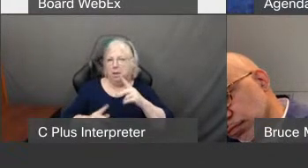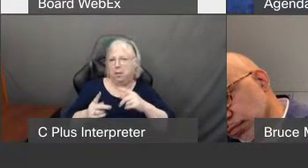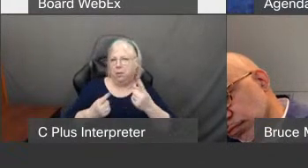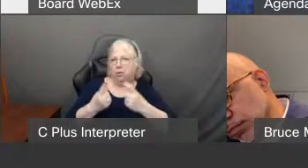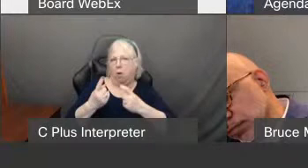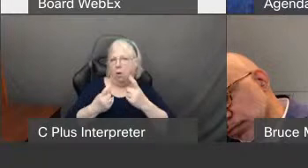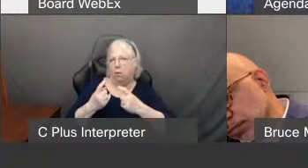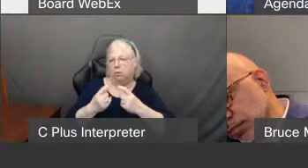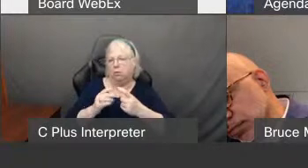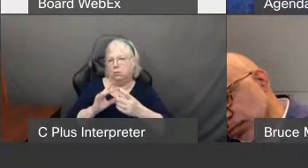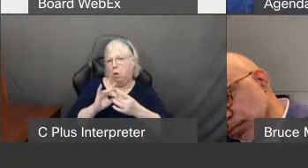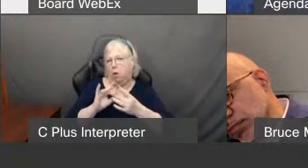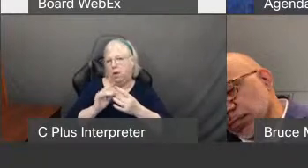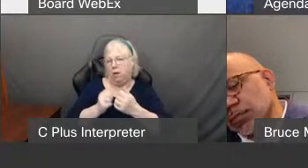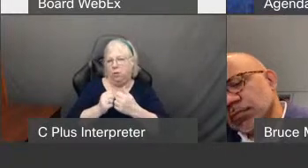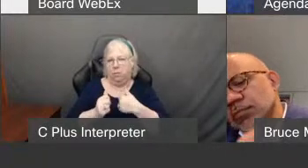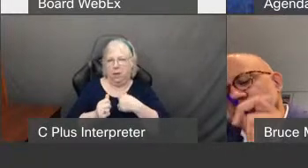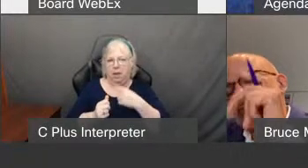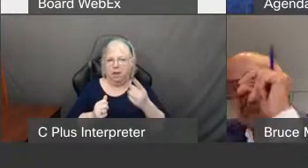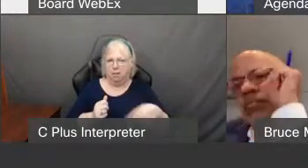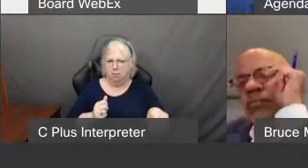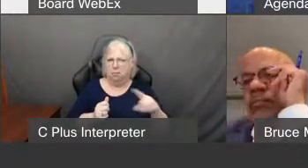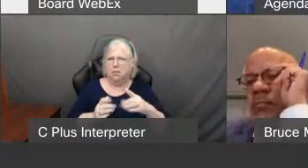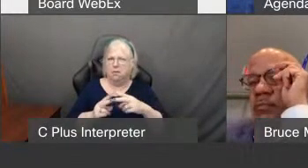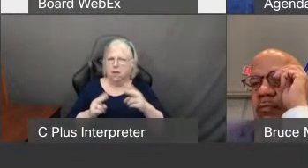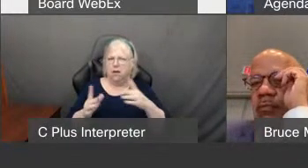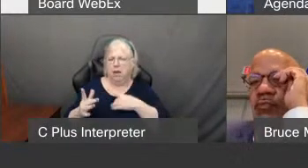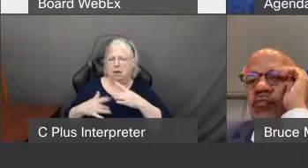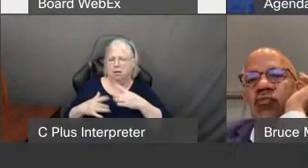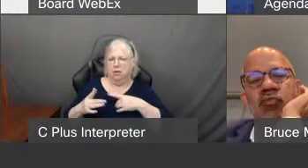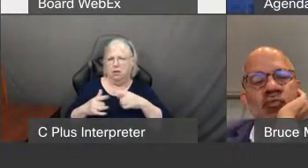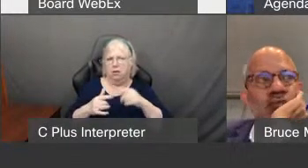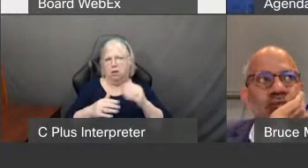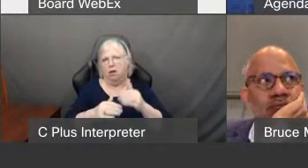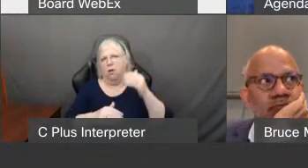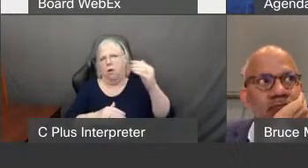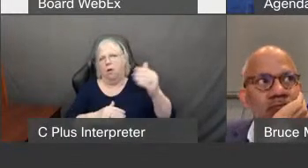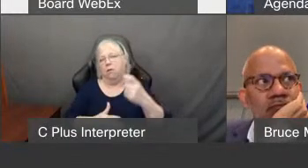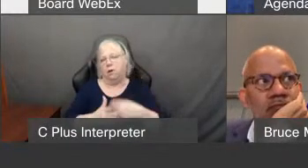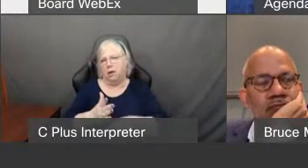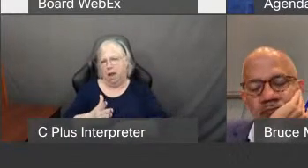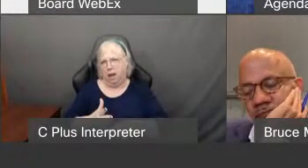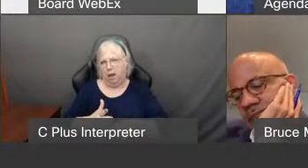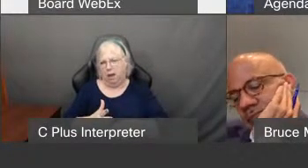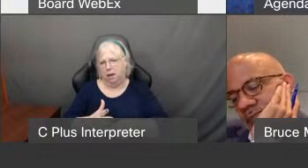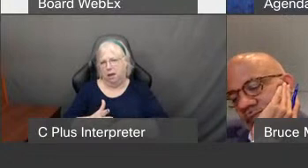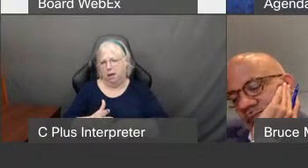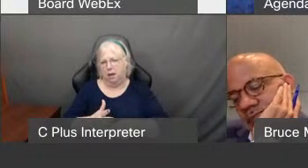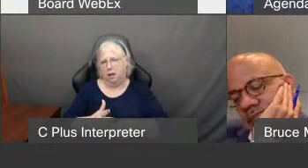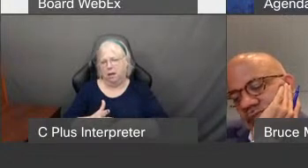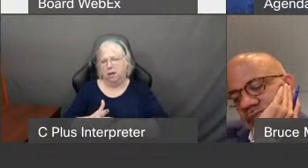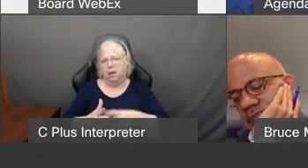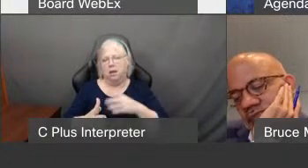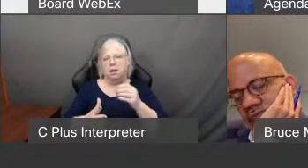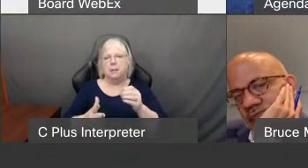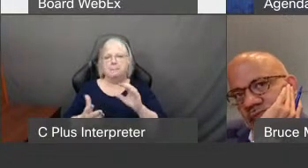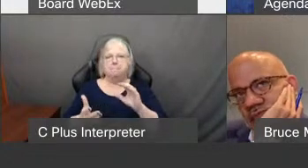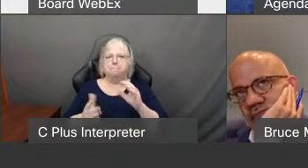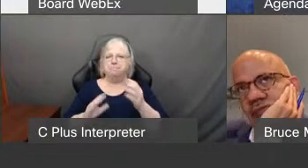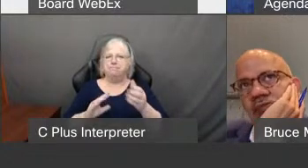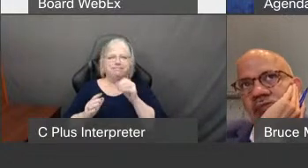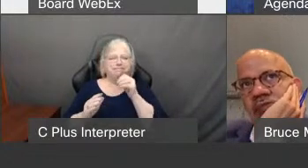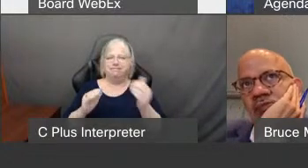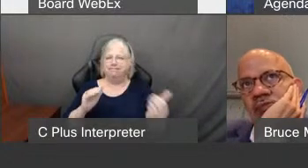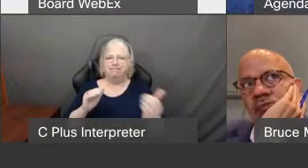very concerned that they are being overtaxed. And it just seemed